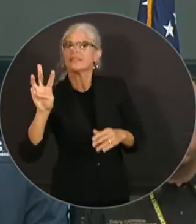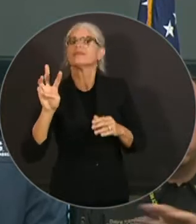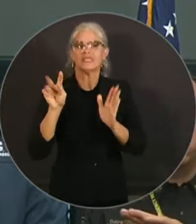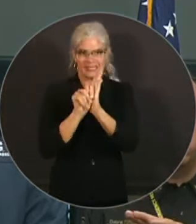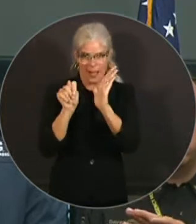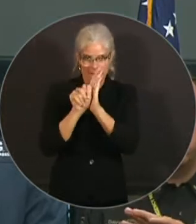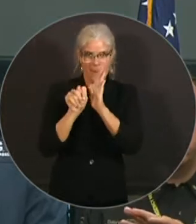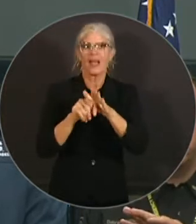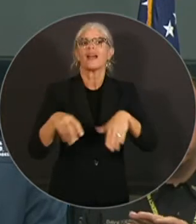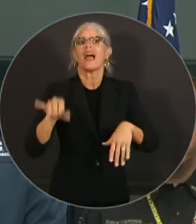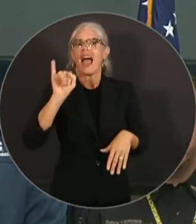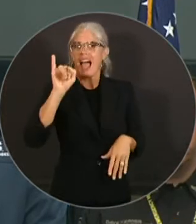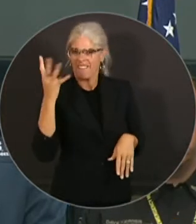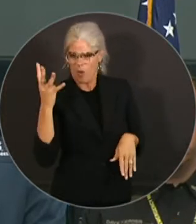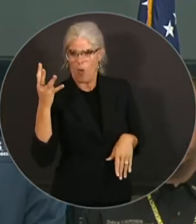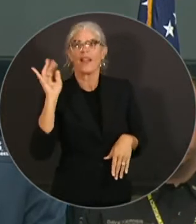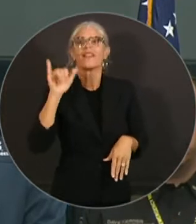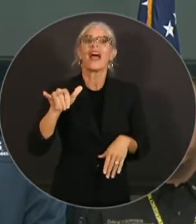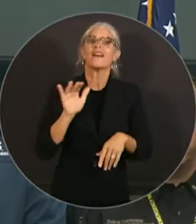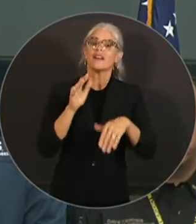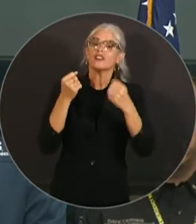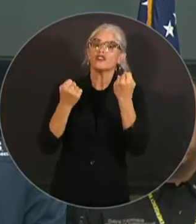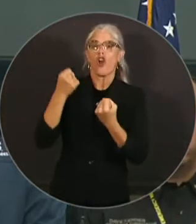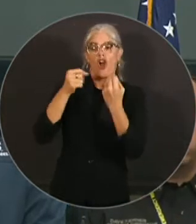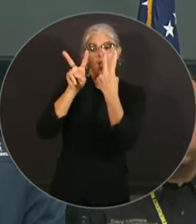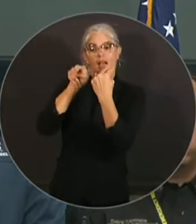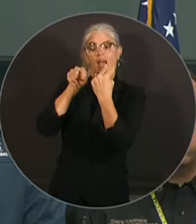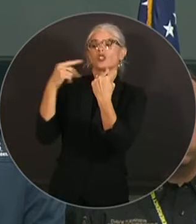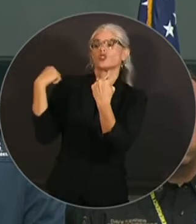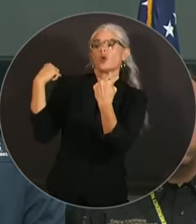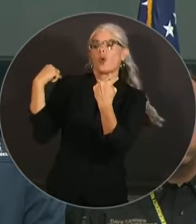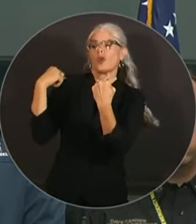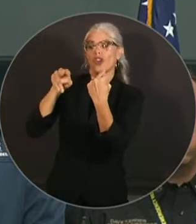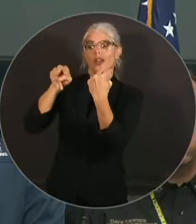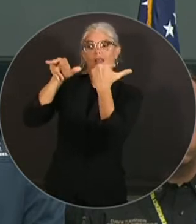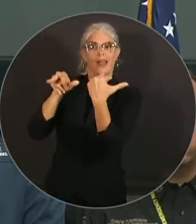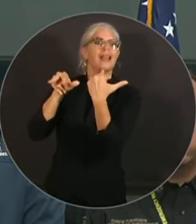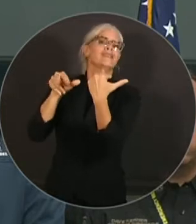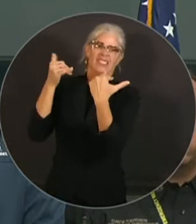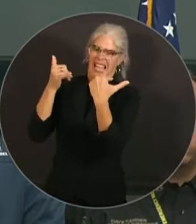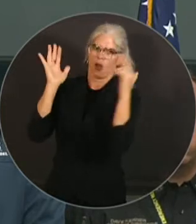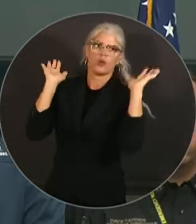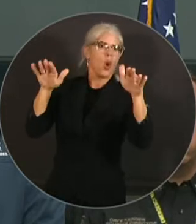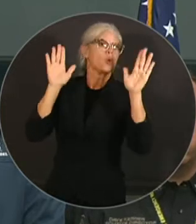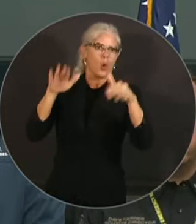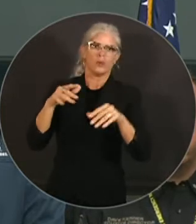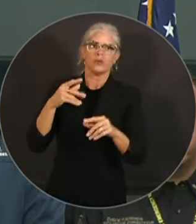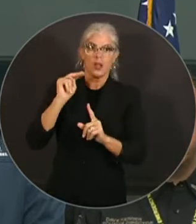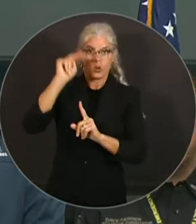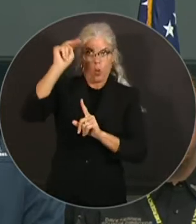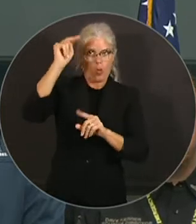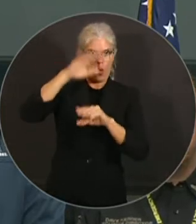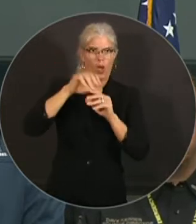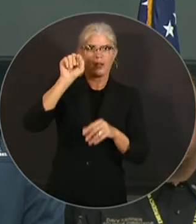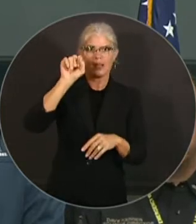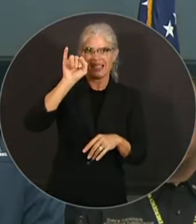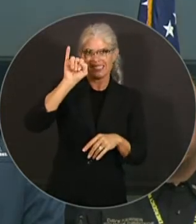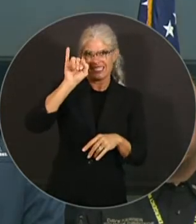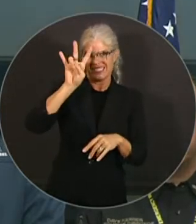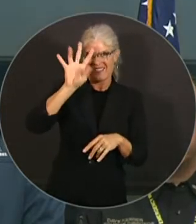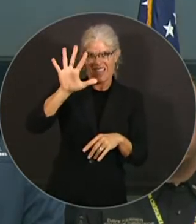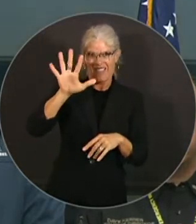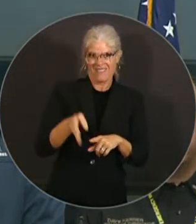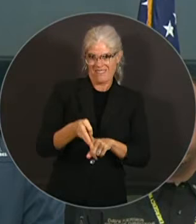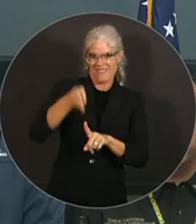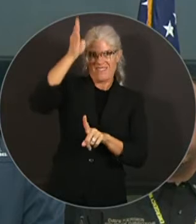I-4. That shoulder's open. The shoulder started to be open from the north on 75, I-10 working south. It should